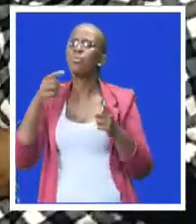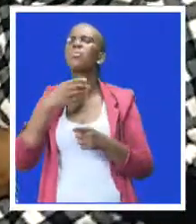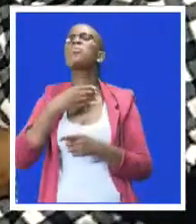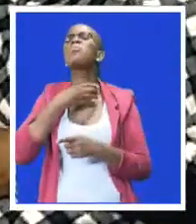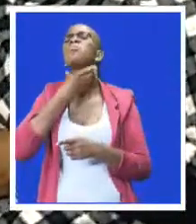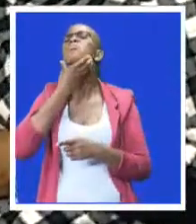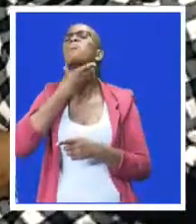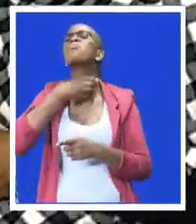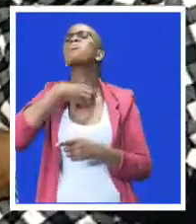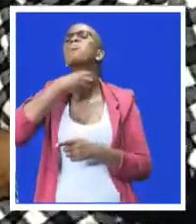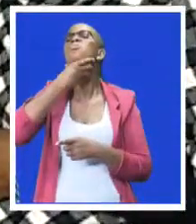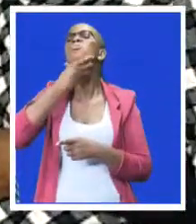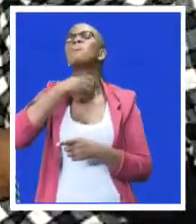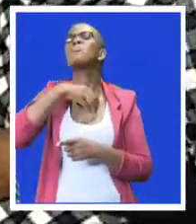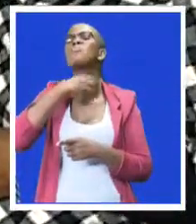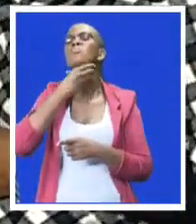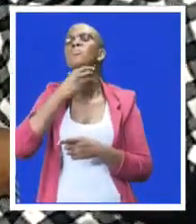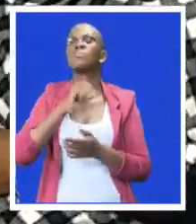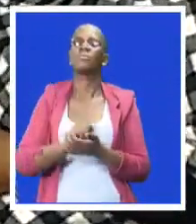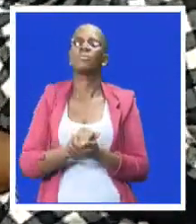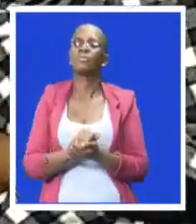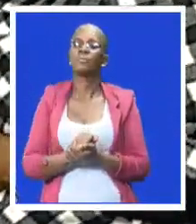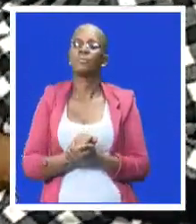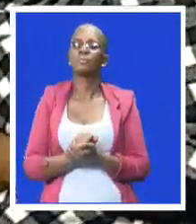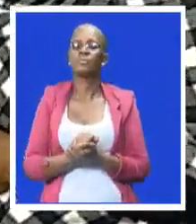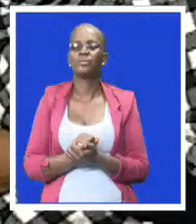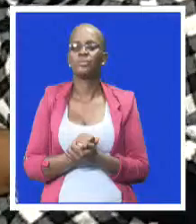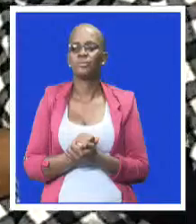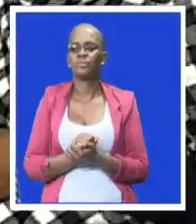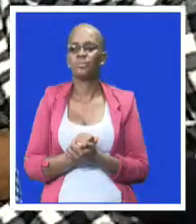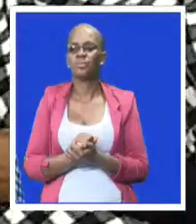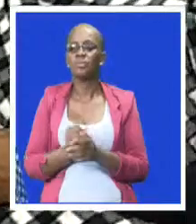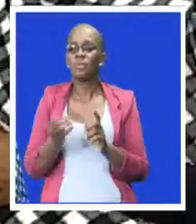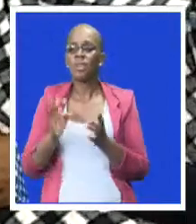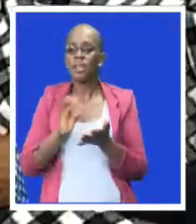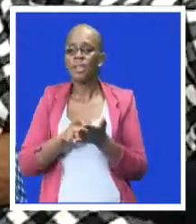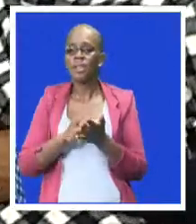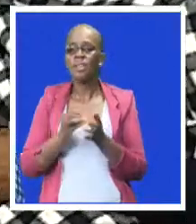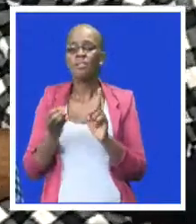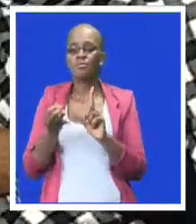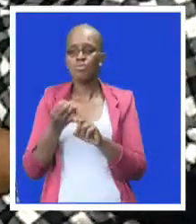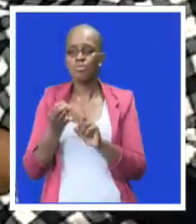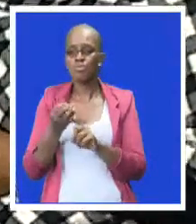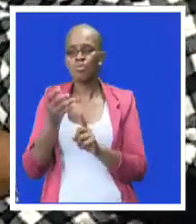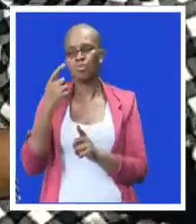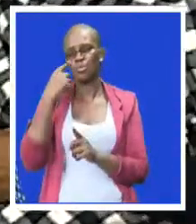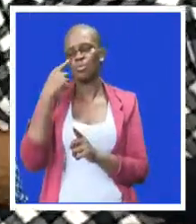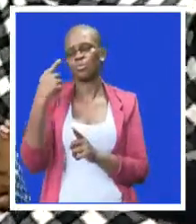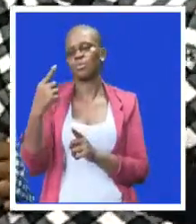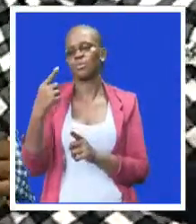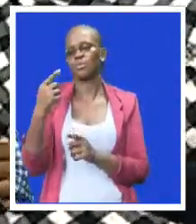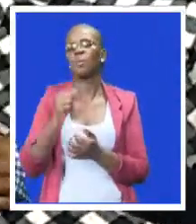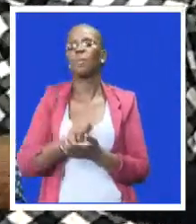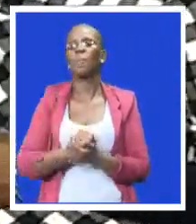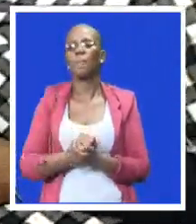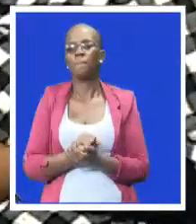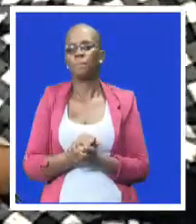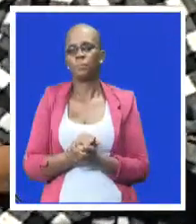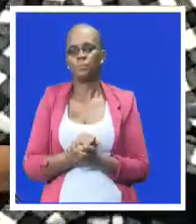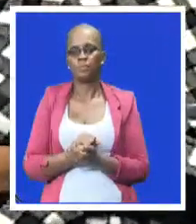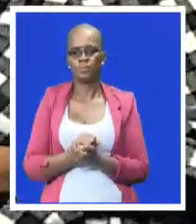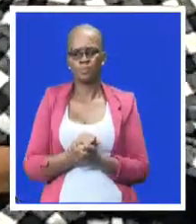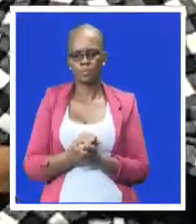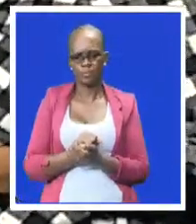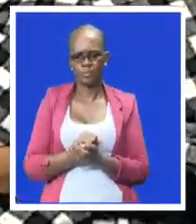from trees, right? So these are giraffe. There are 2 giraffes that we can see here, right? And